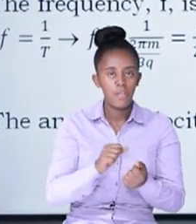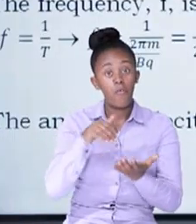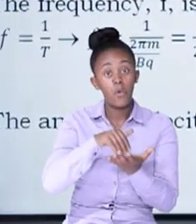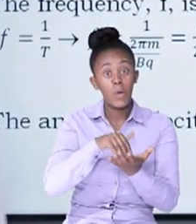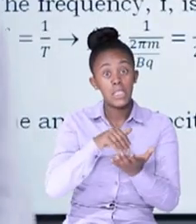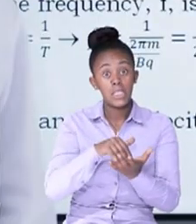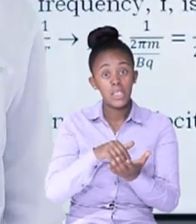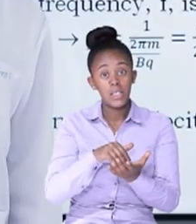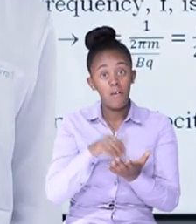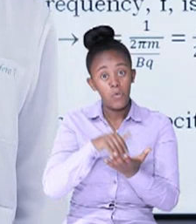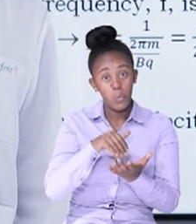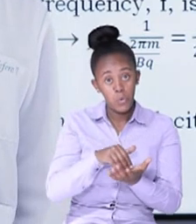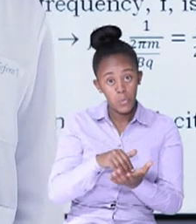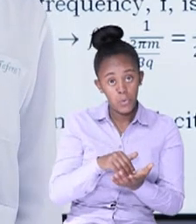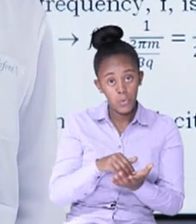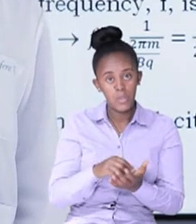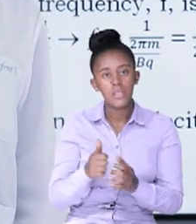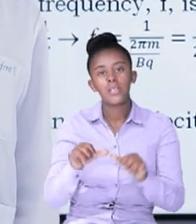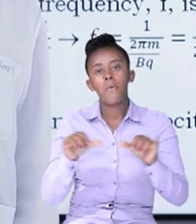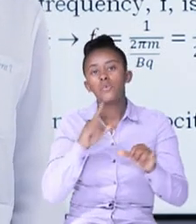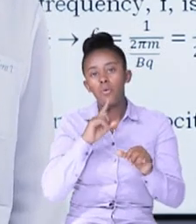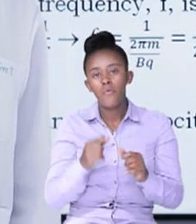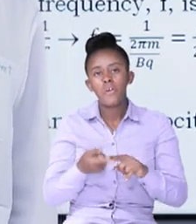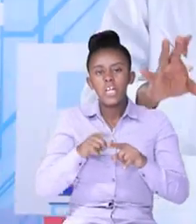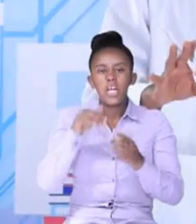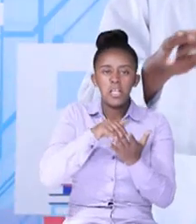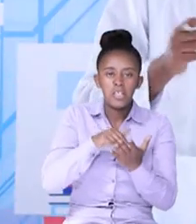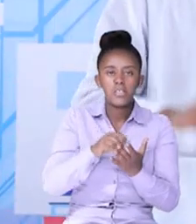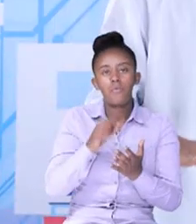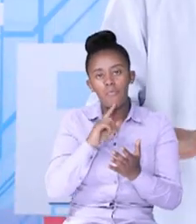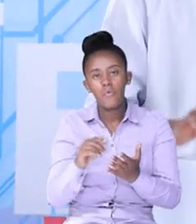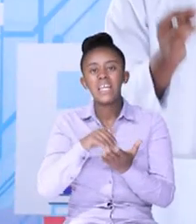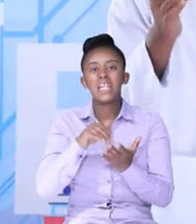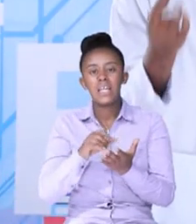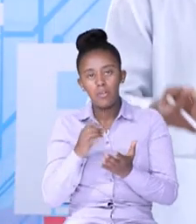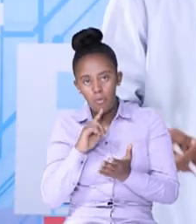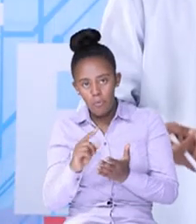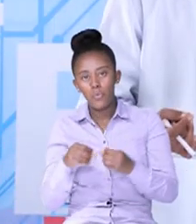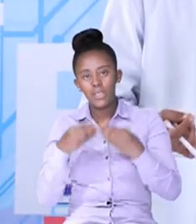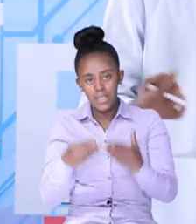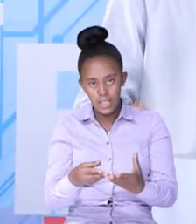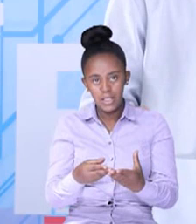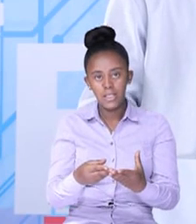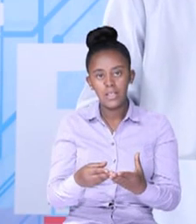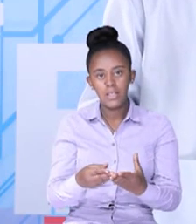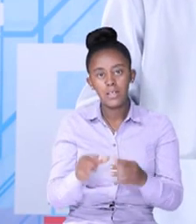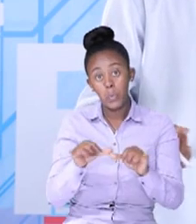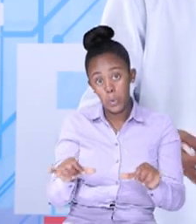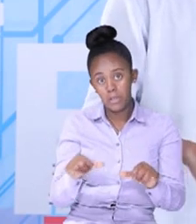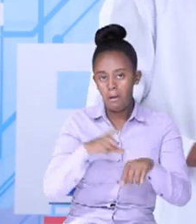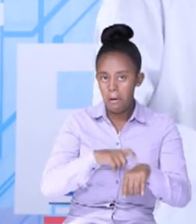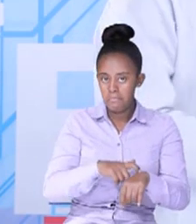frequency. You know that frequency is the measure of recurrence of something, redundant of something within a given unit